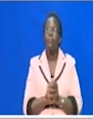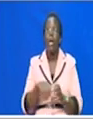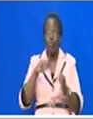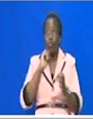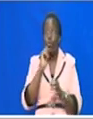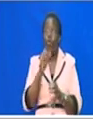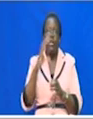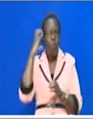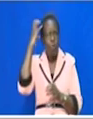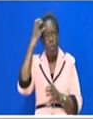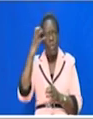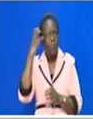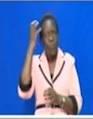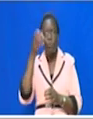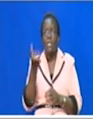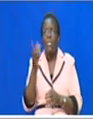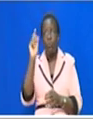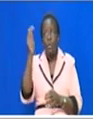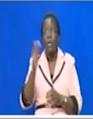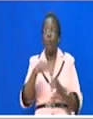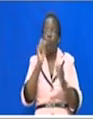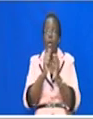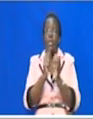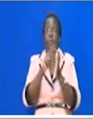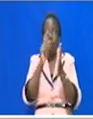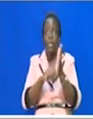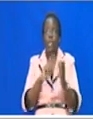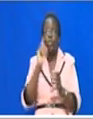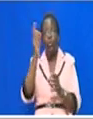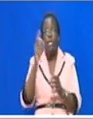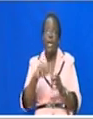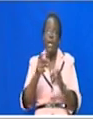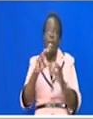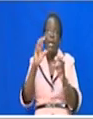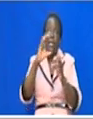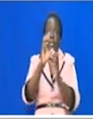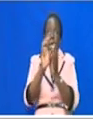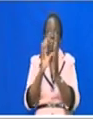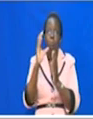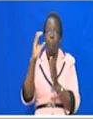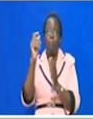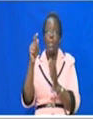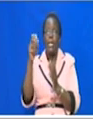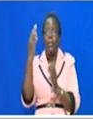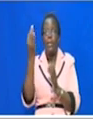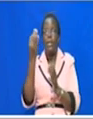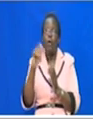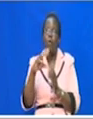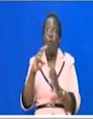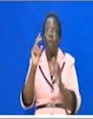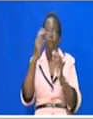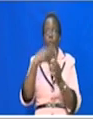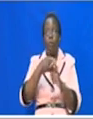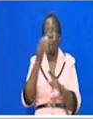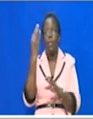Don't confuse this question with what is taught in chapter 3 of Form 1 work, Development of Agriculture.